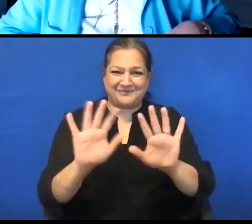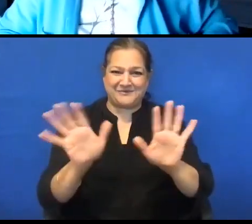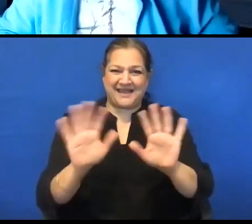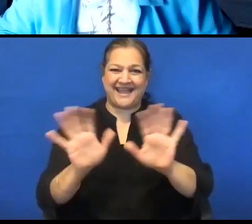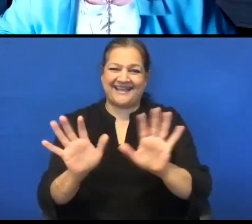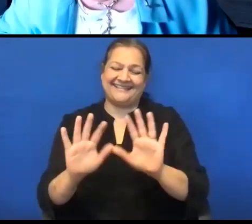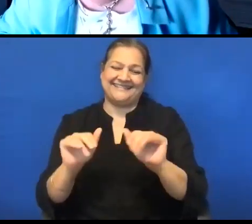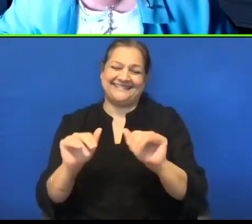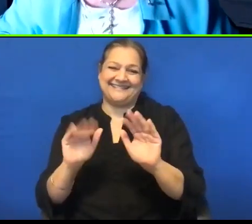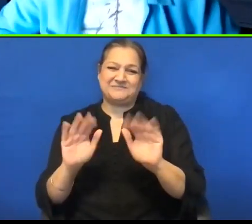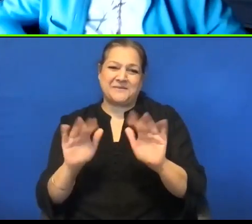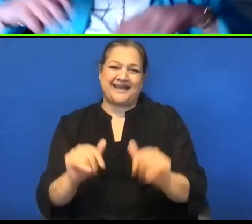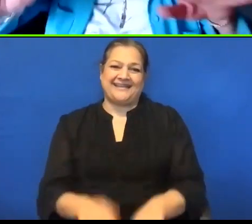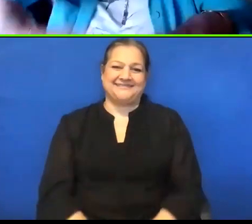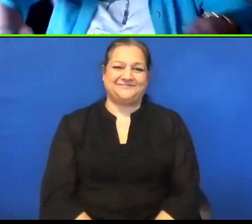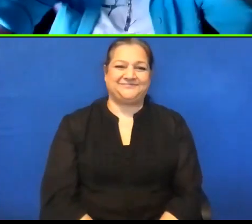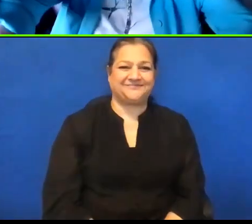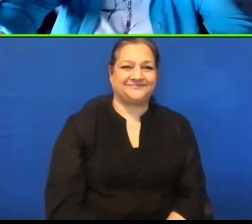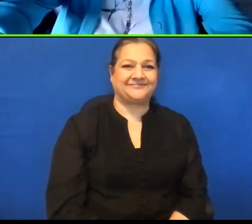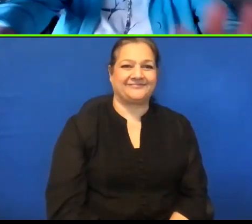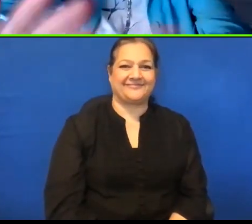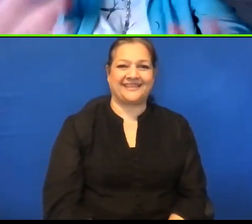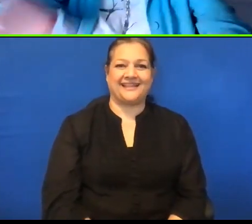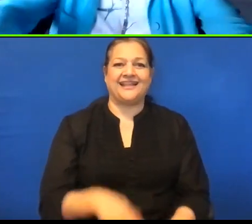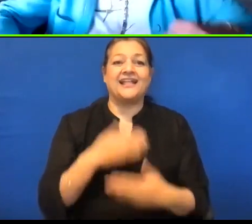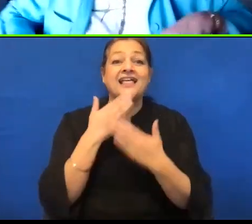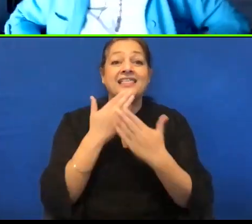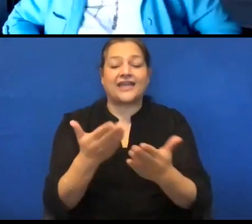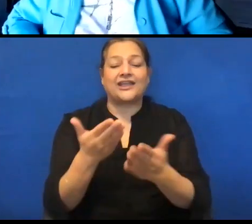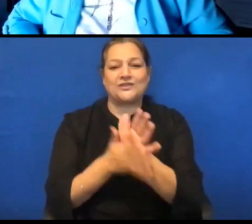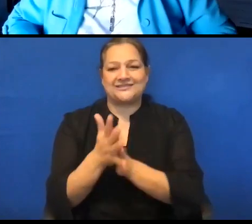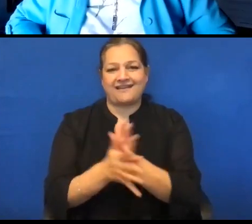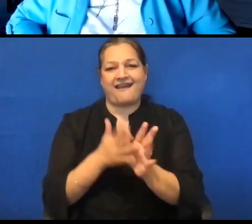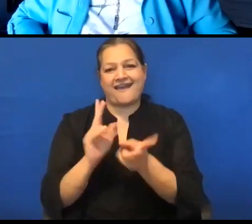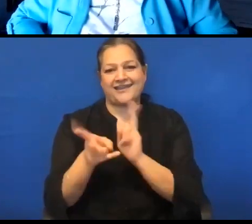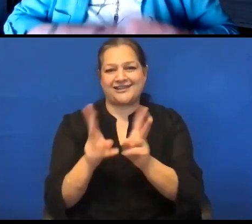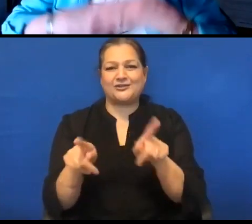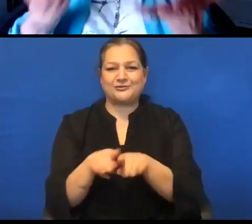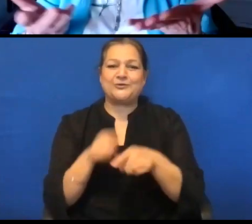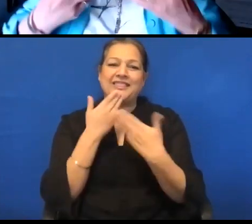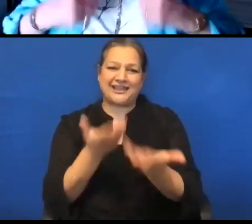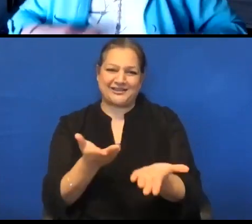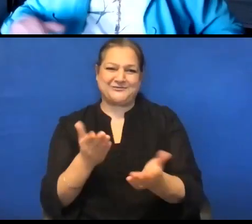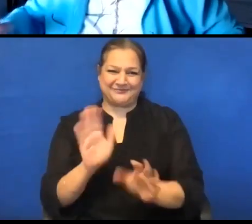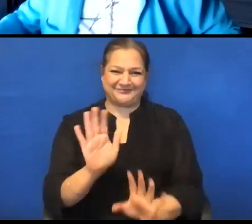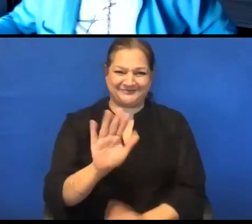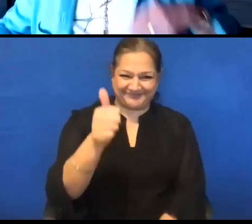Thank you very much. Bye-bye. Cheerio. And thank you very much to our signers. Thank you. Bye. Yeah.